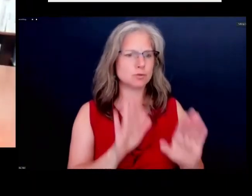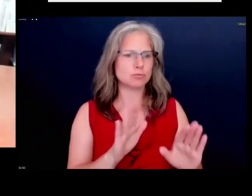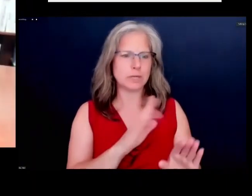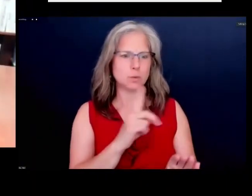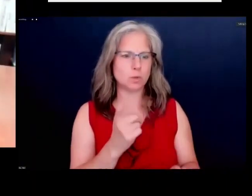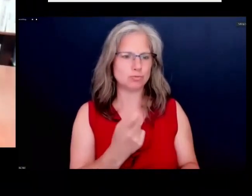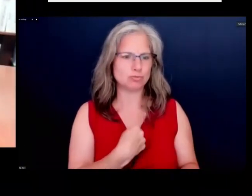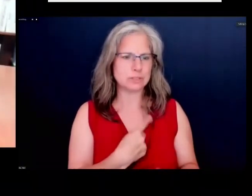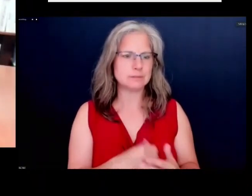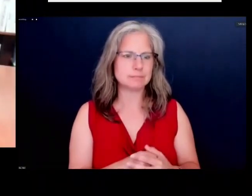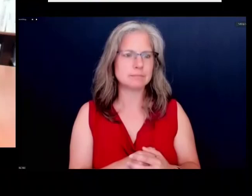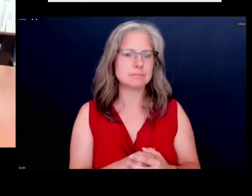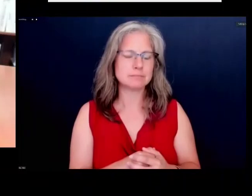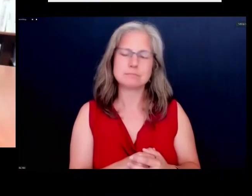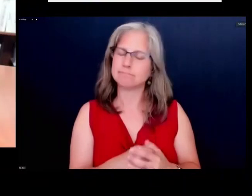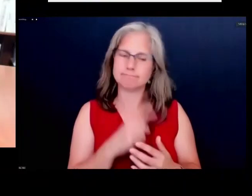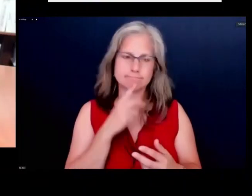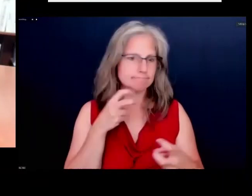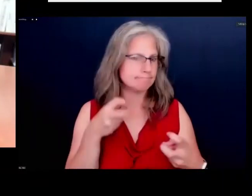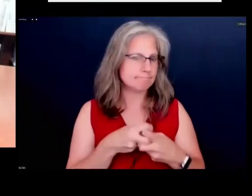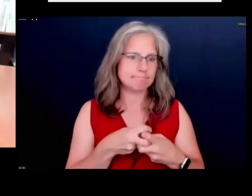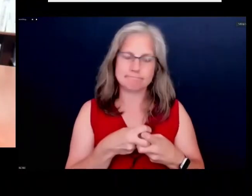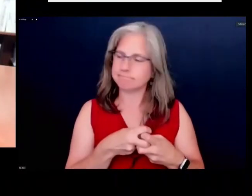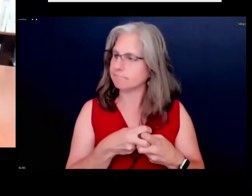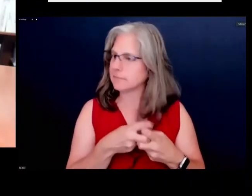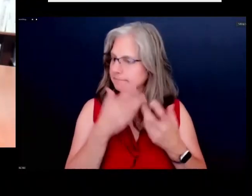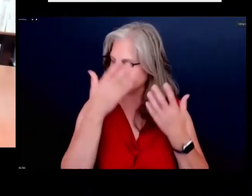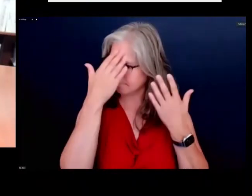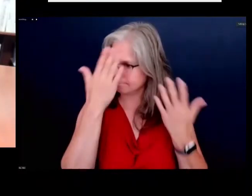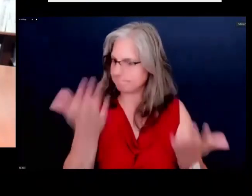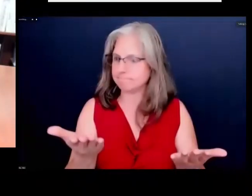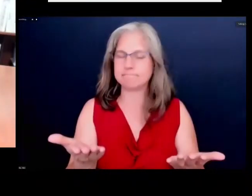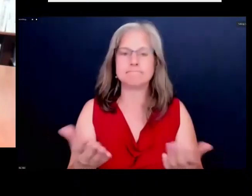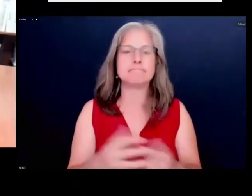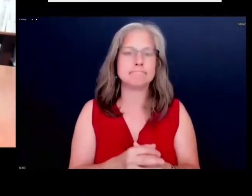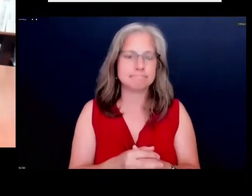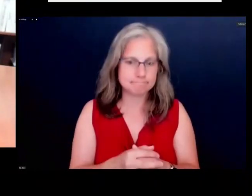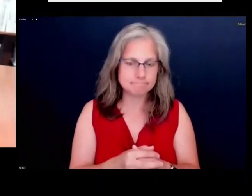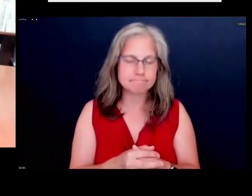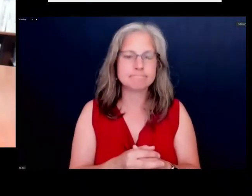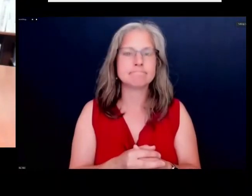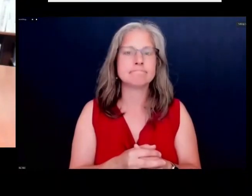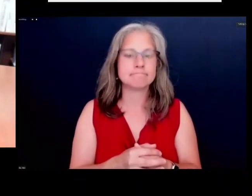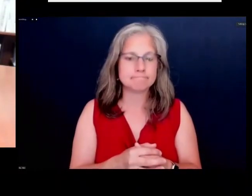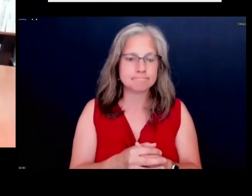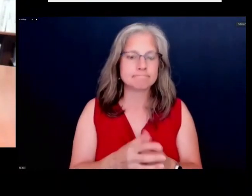Great question. It's a dilemma, right? As